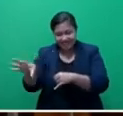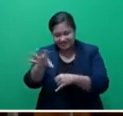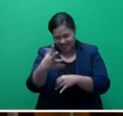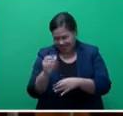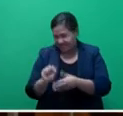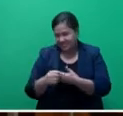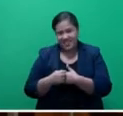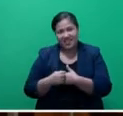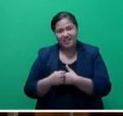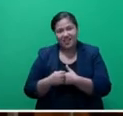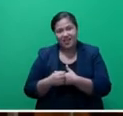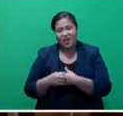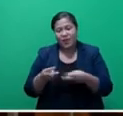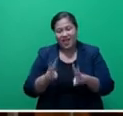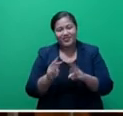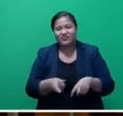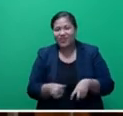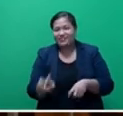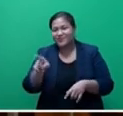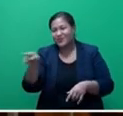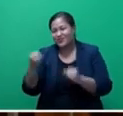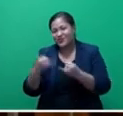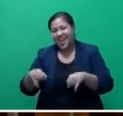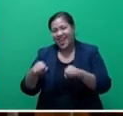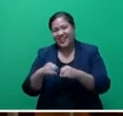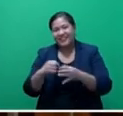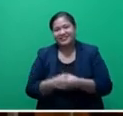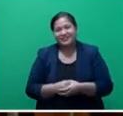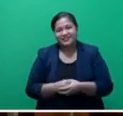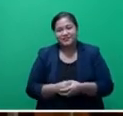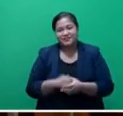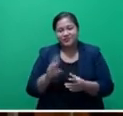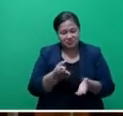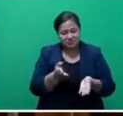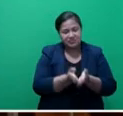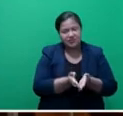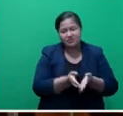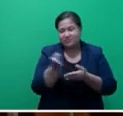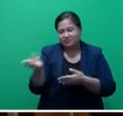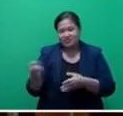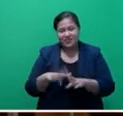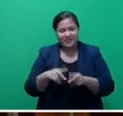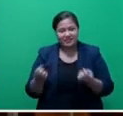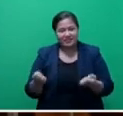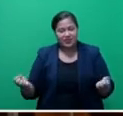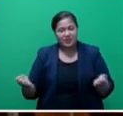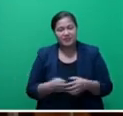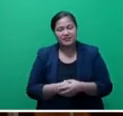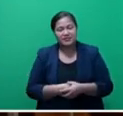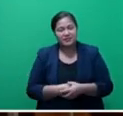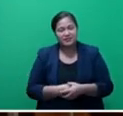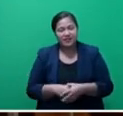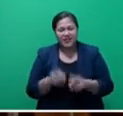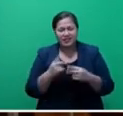more reliable access to transport services for movement of both passengers and cargo. Mr. Speaker, sir, if we look back